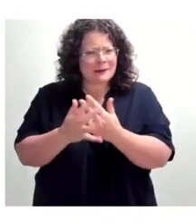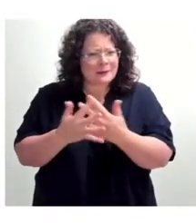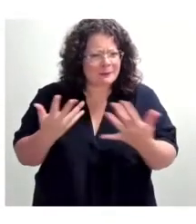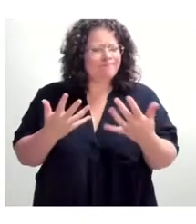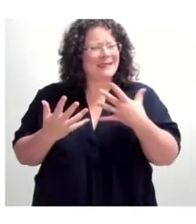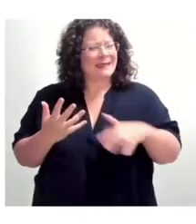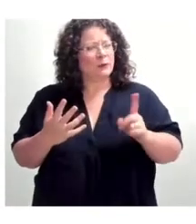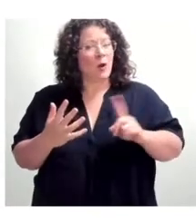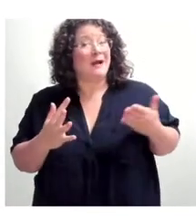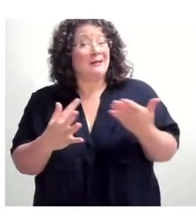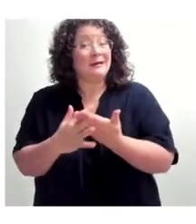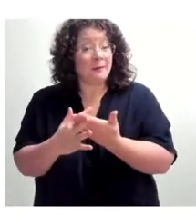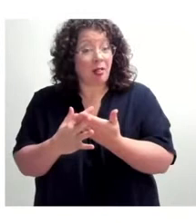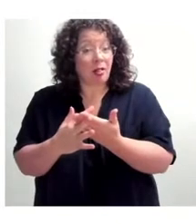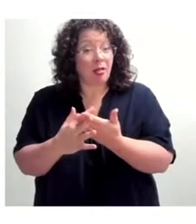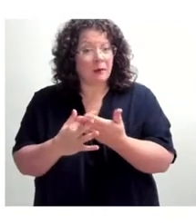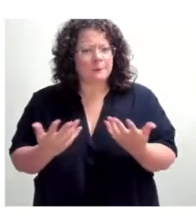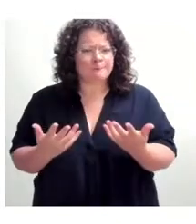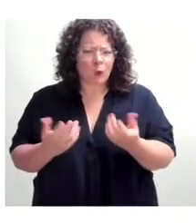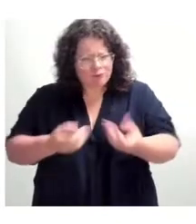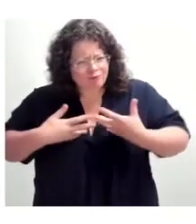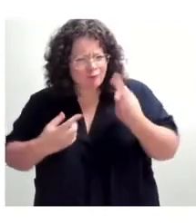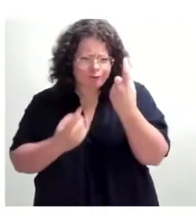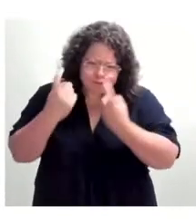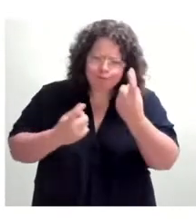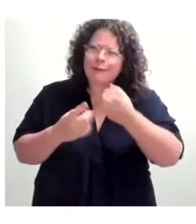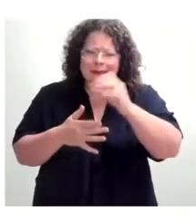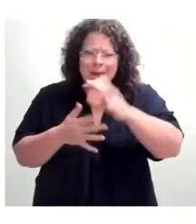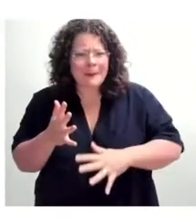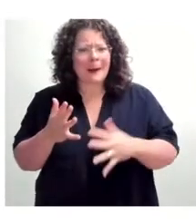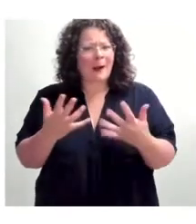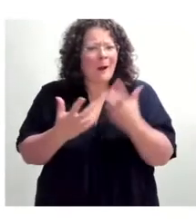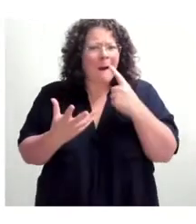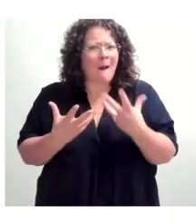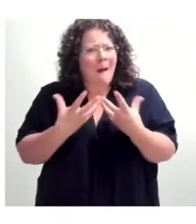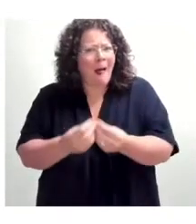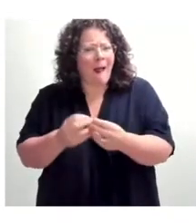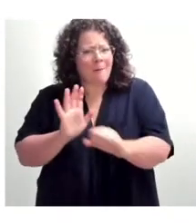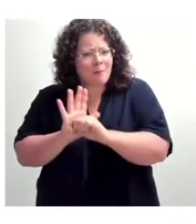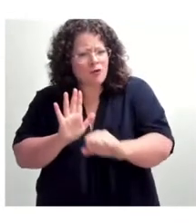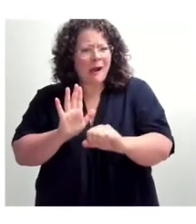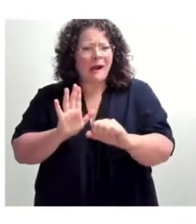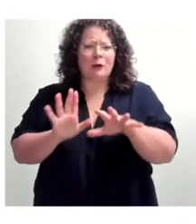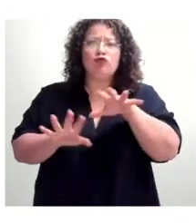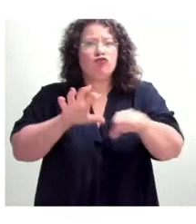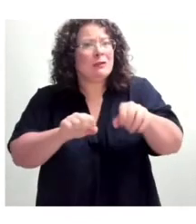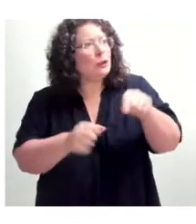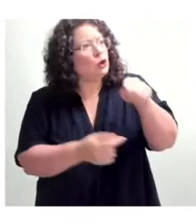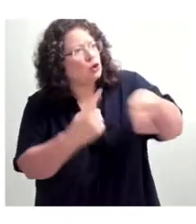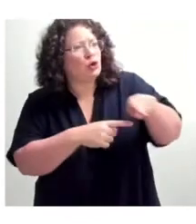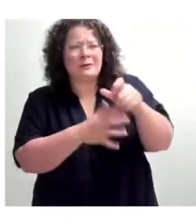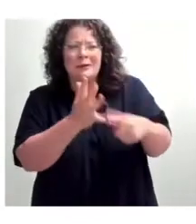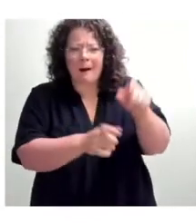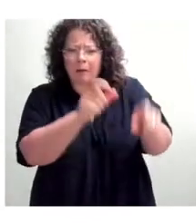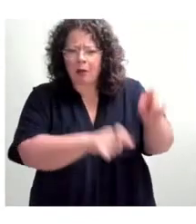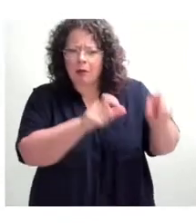routine way, I guess. Yeah, I mean, I really like this notion of inclusive design, and I